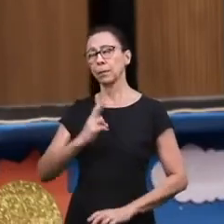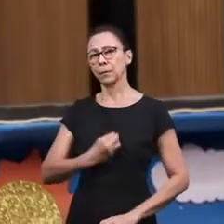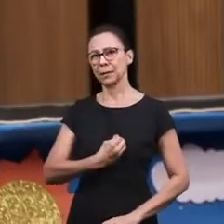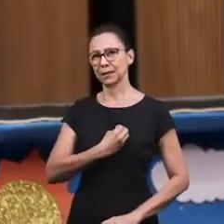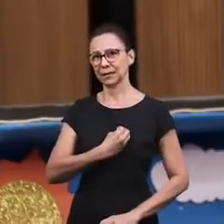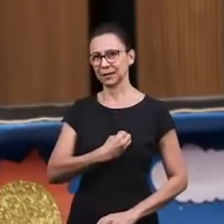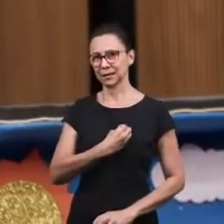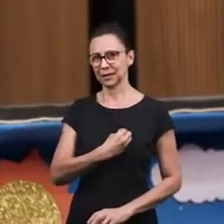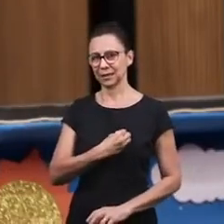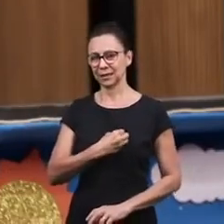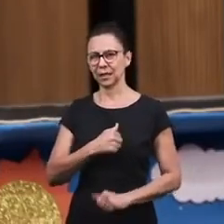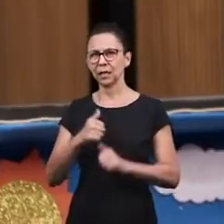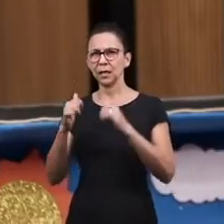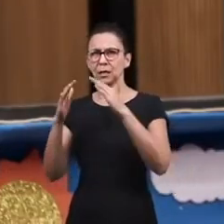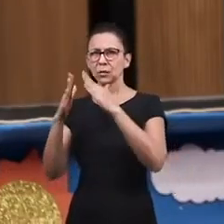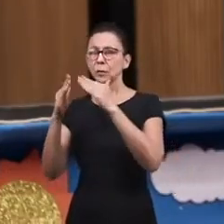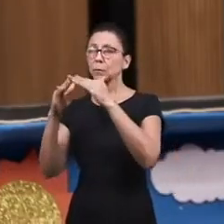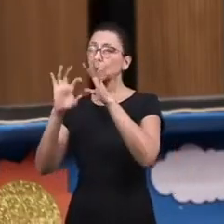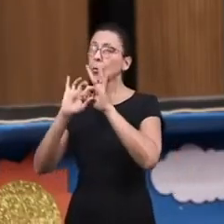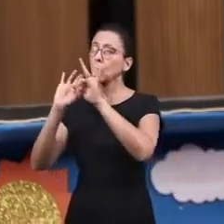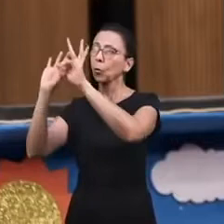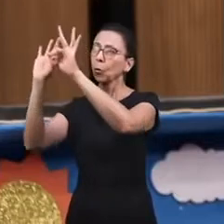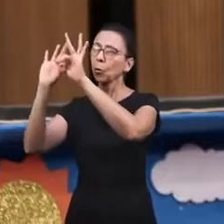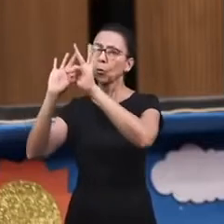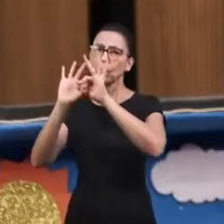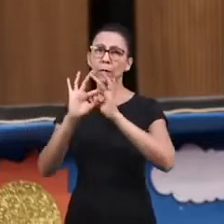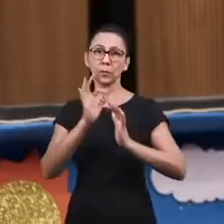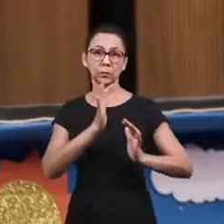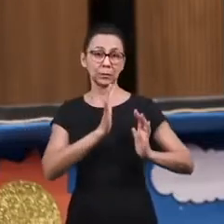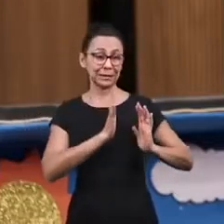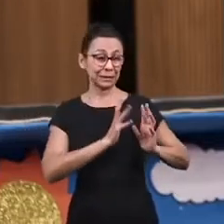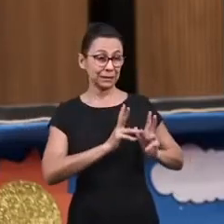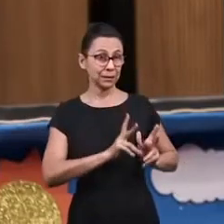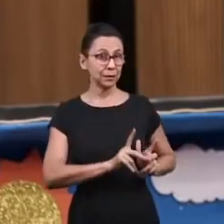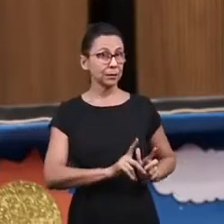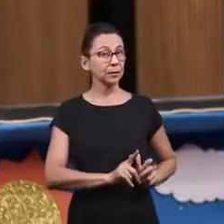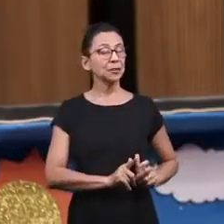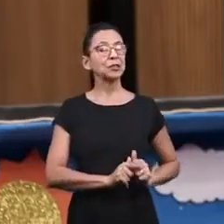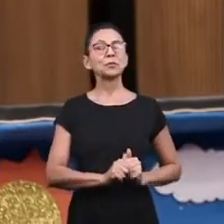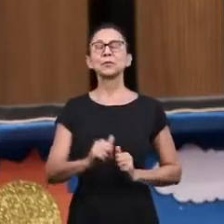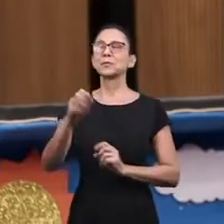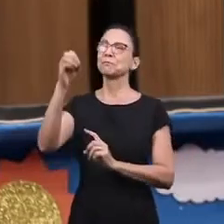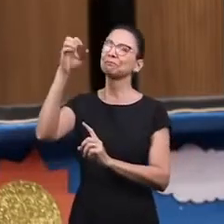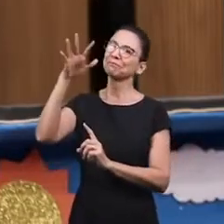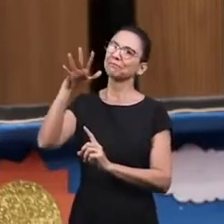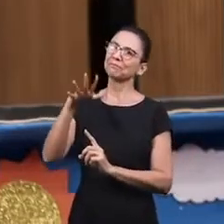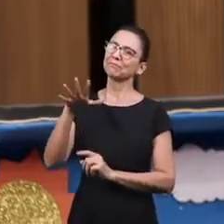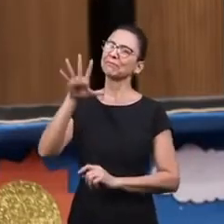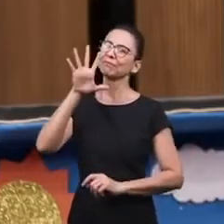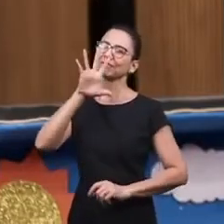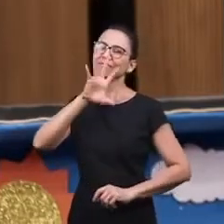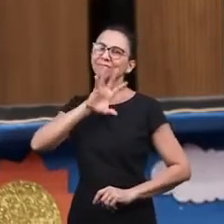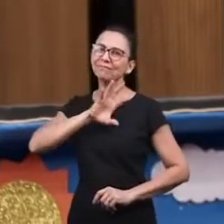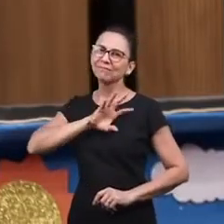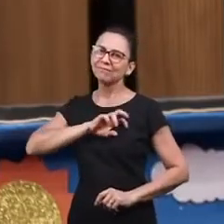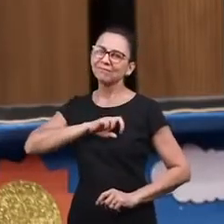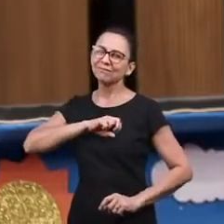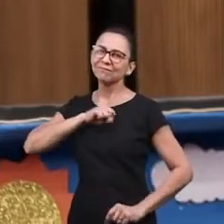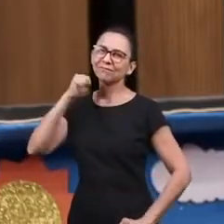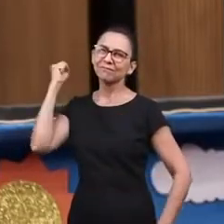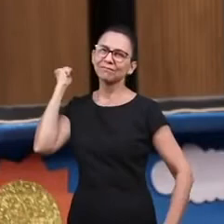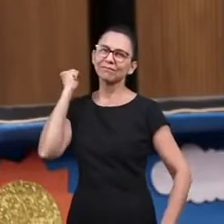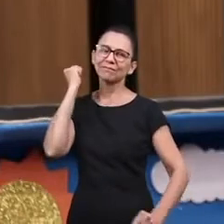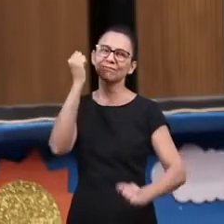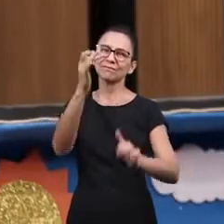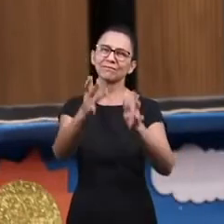this moment for fellowship. Clean our hearts. And may your grace and your love be poured out over